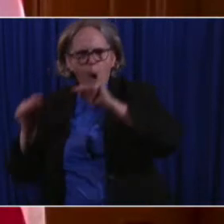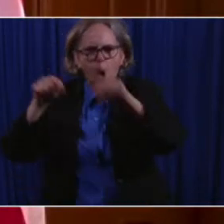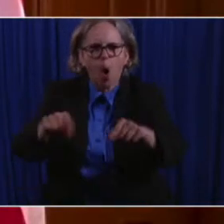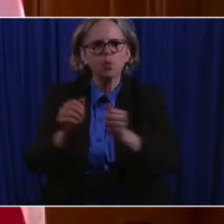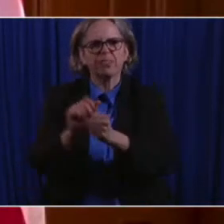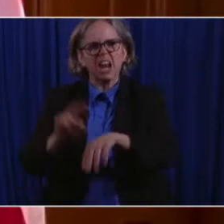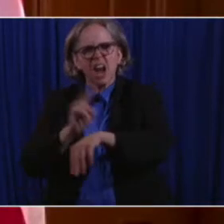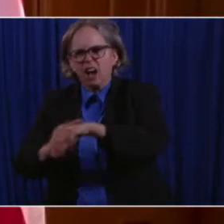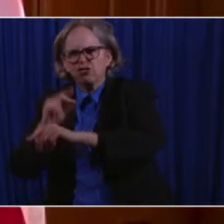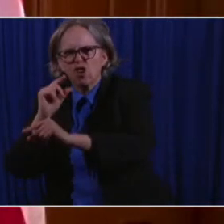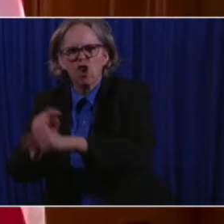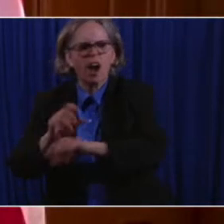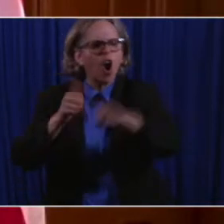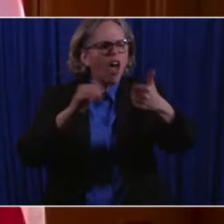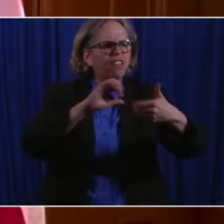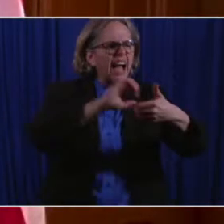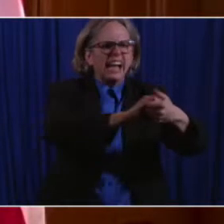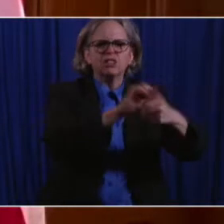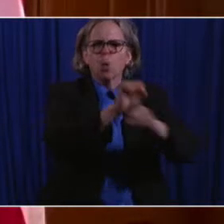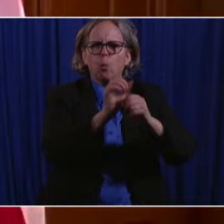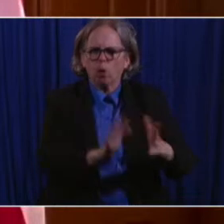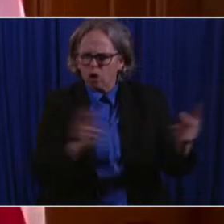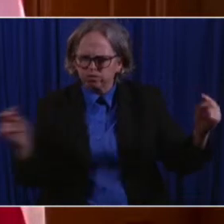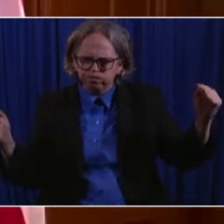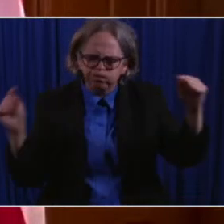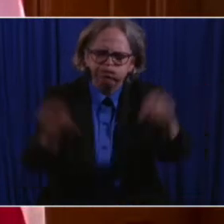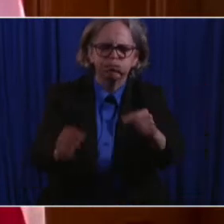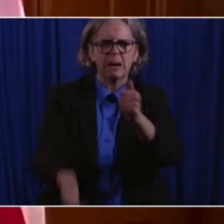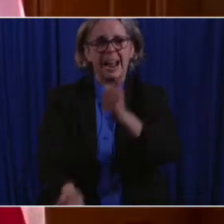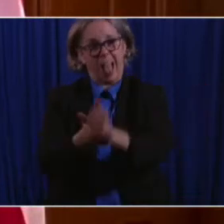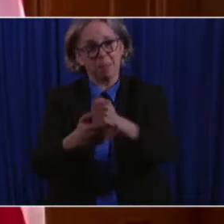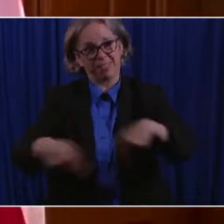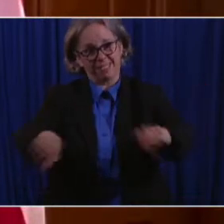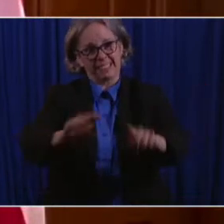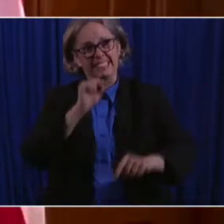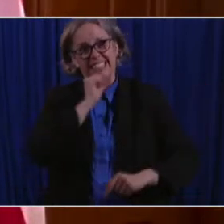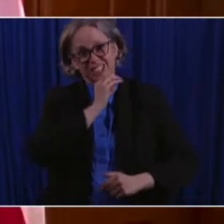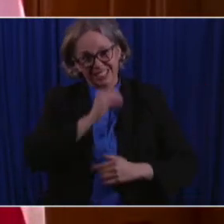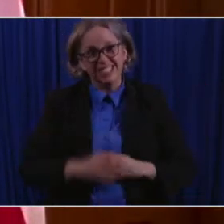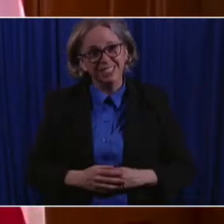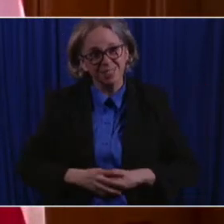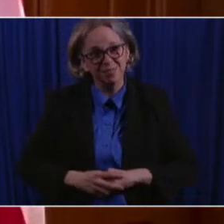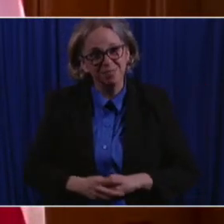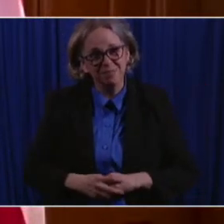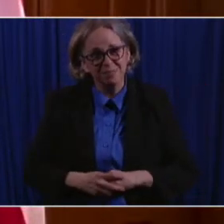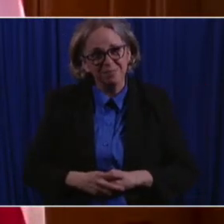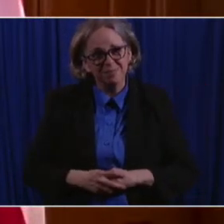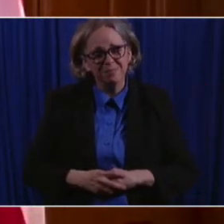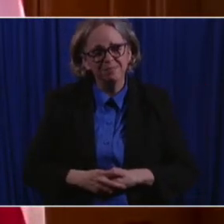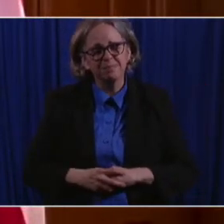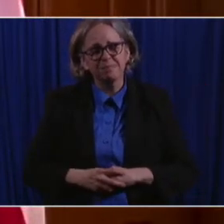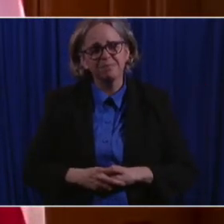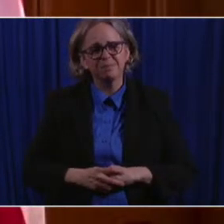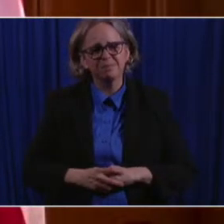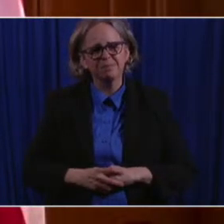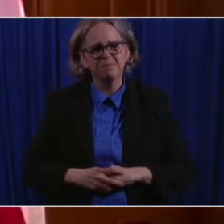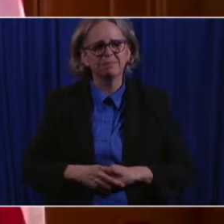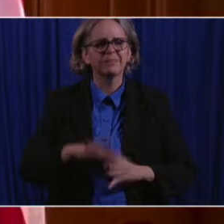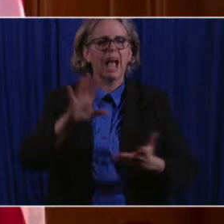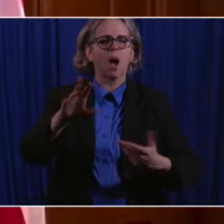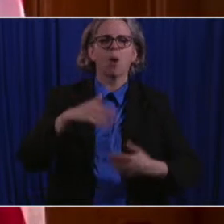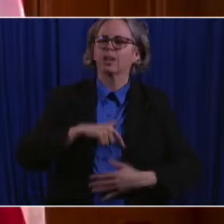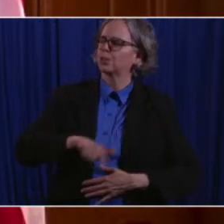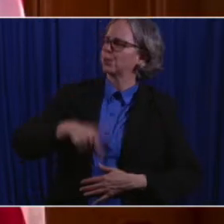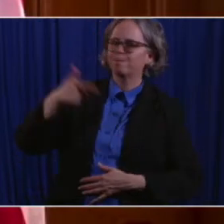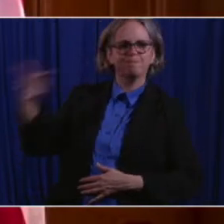We'll go now to Dr. Vanderhoff and talk a little bit, Doctor, if you could, about, we're into the spring